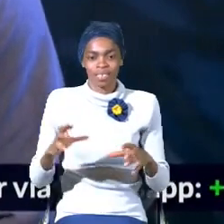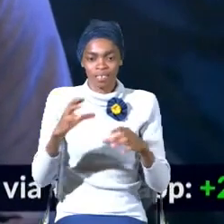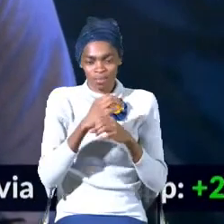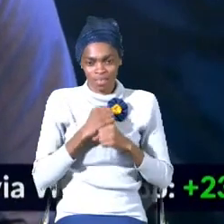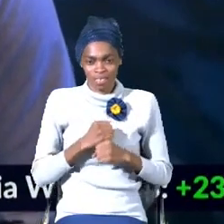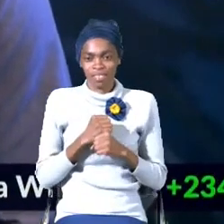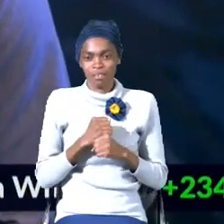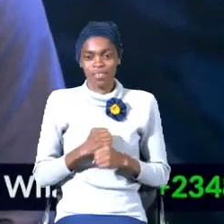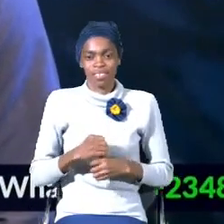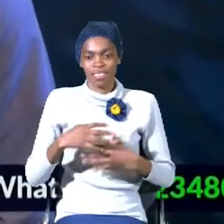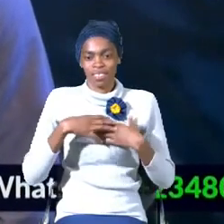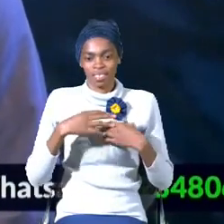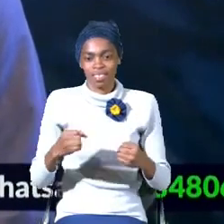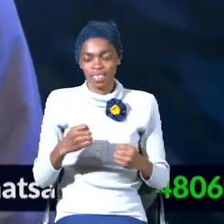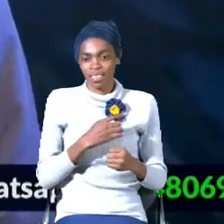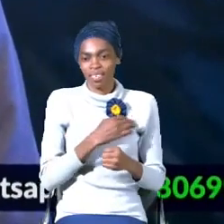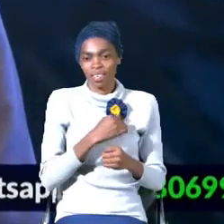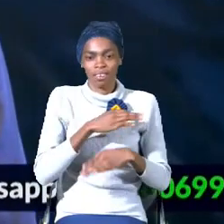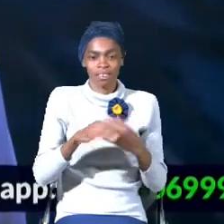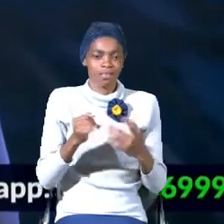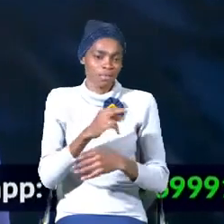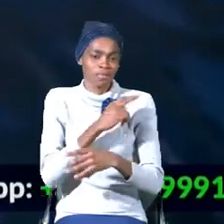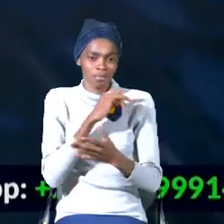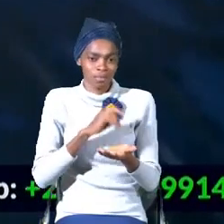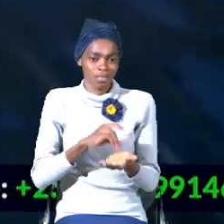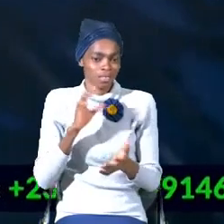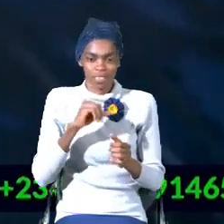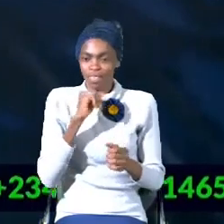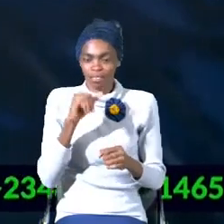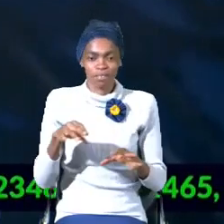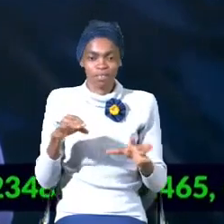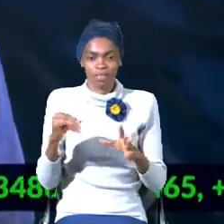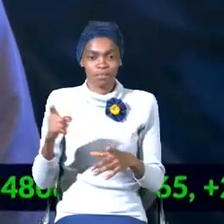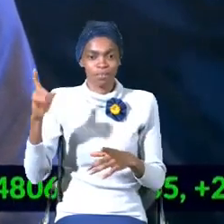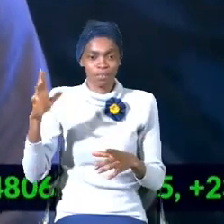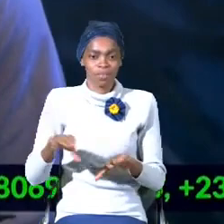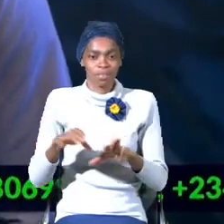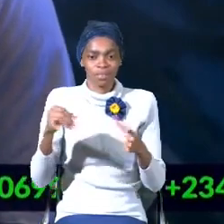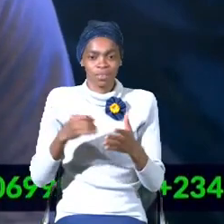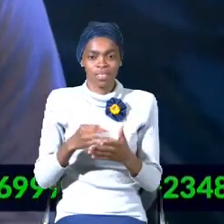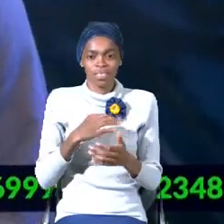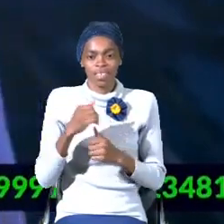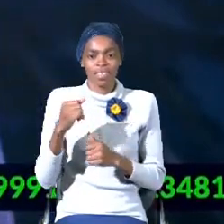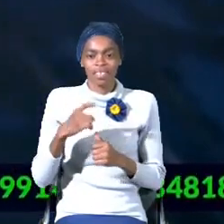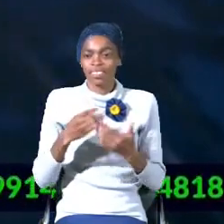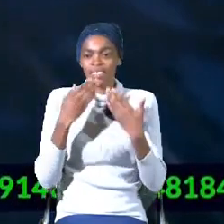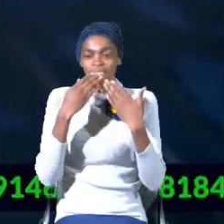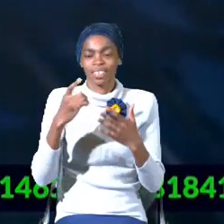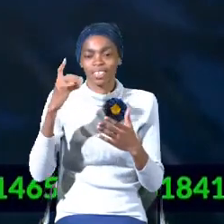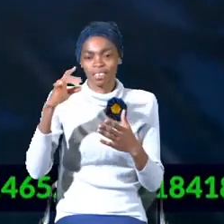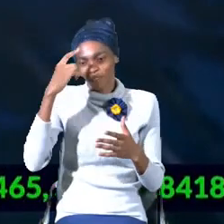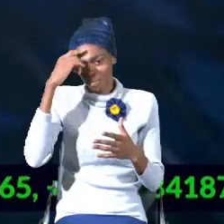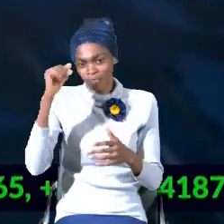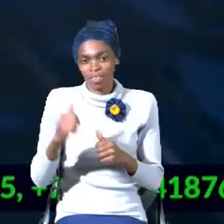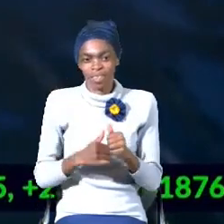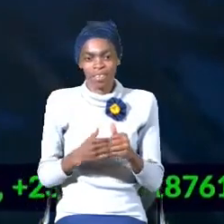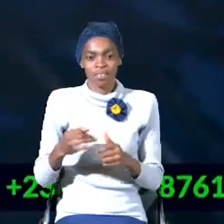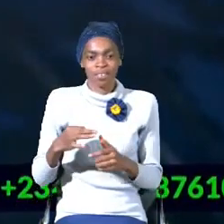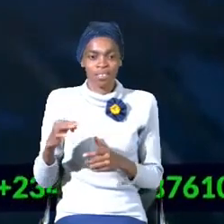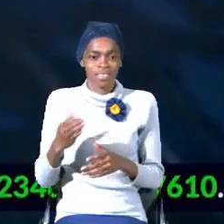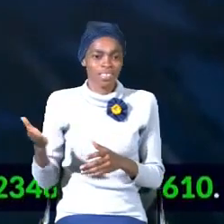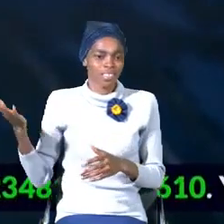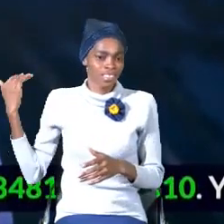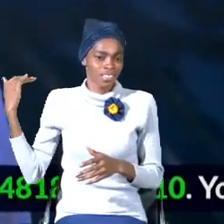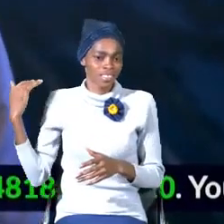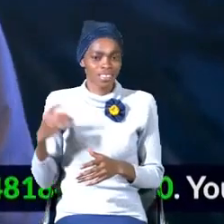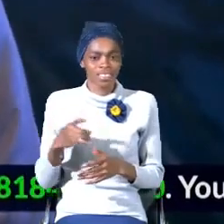instantaneously, he has done and everything gone immediately, and I thank God for everything. And last year,